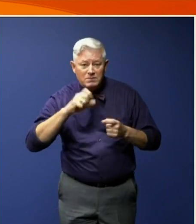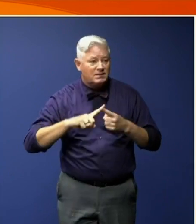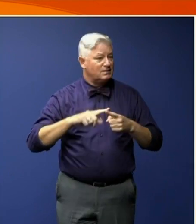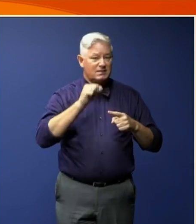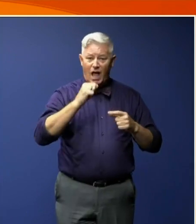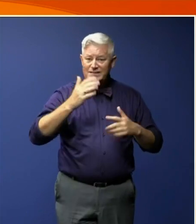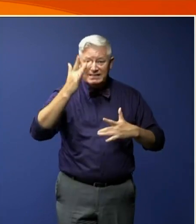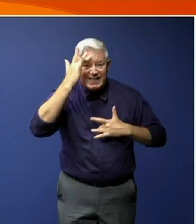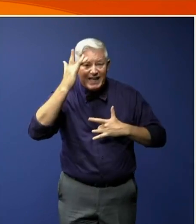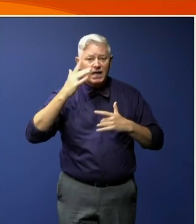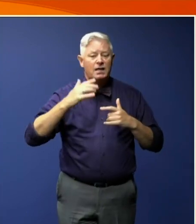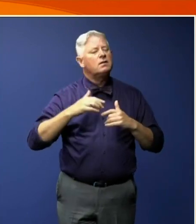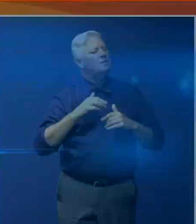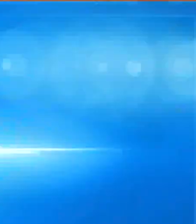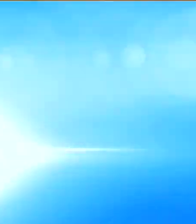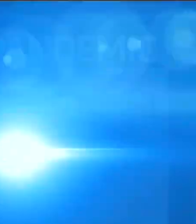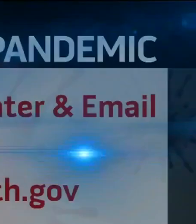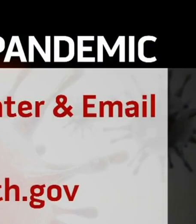BE CONCERNED AT THIS POINT.